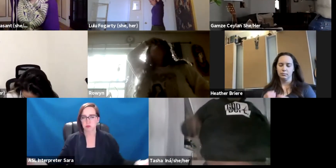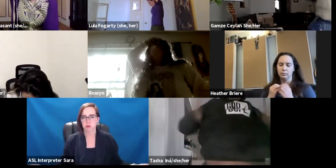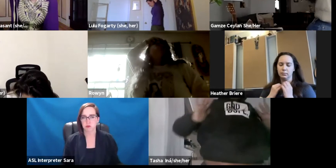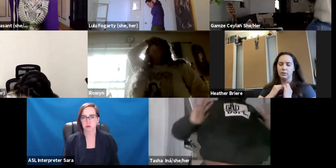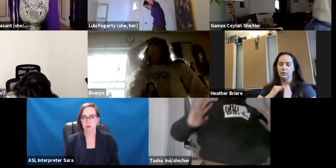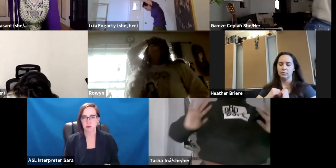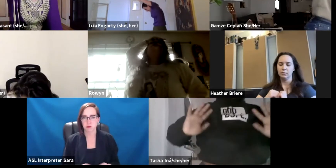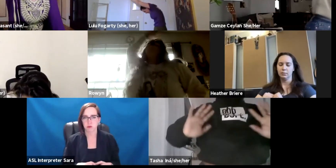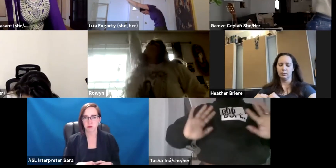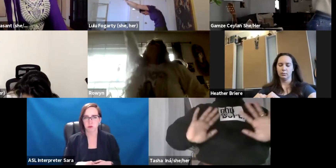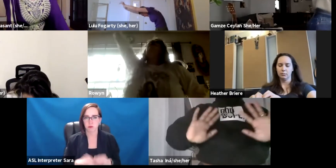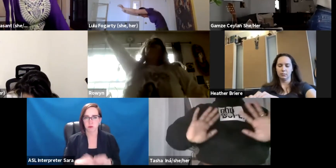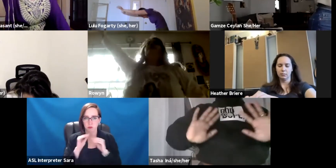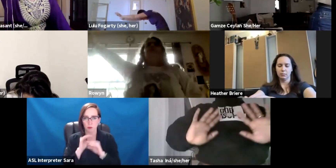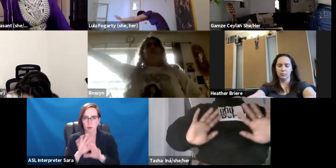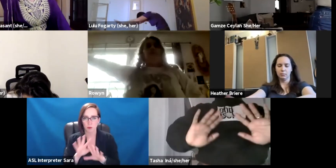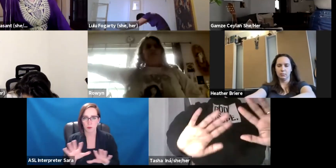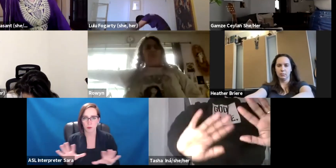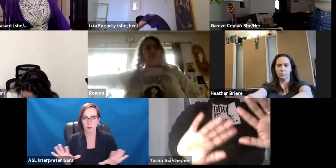I breathe,